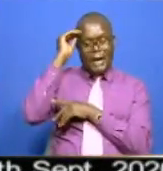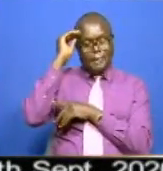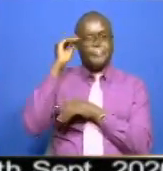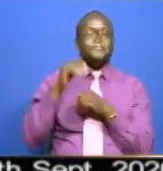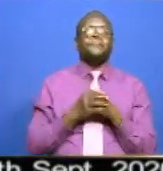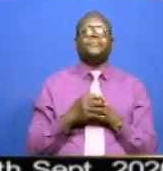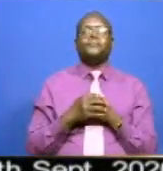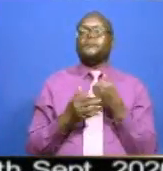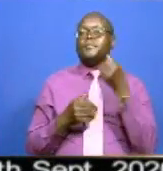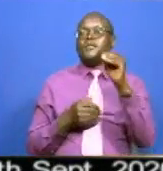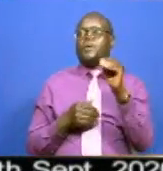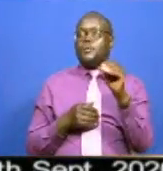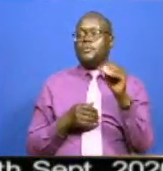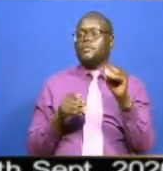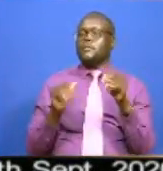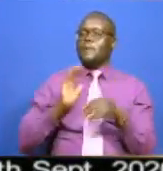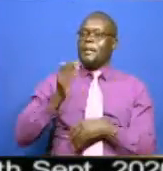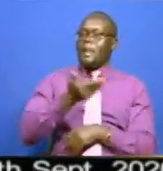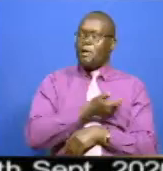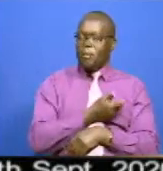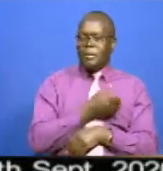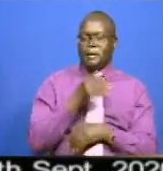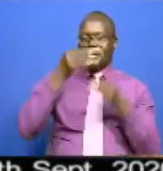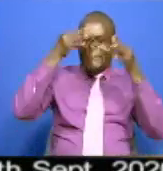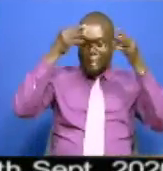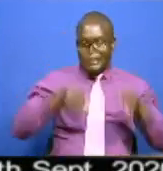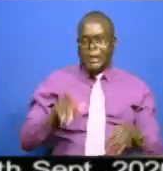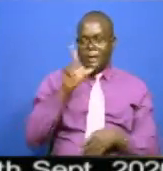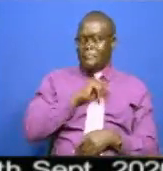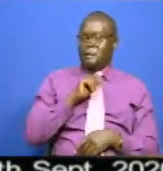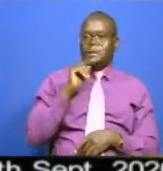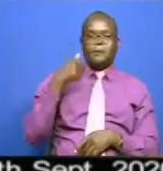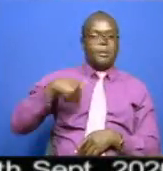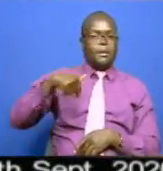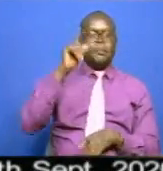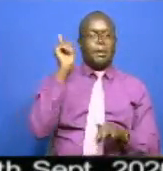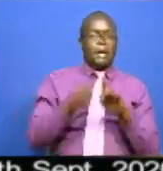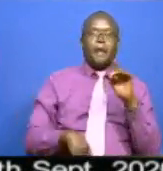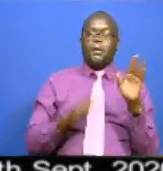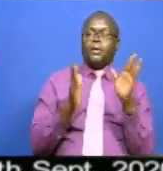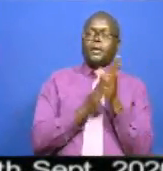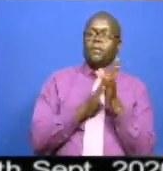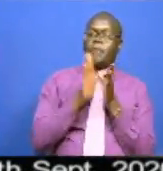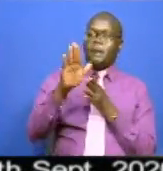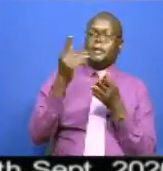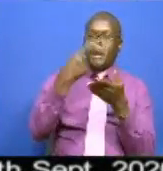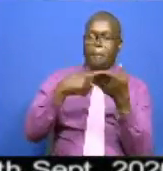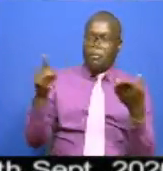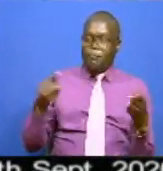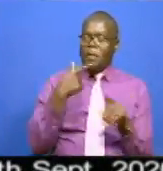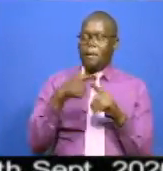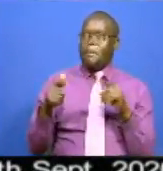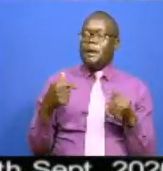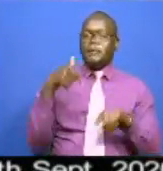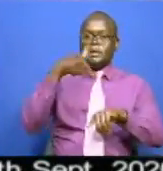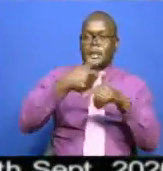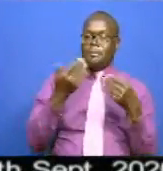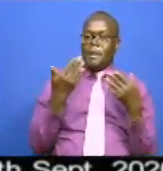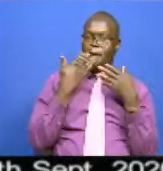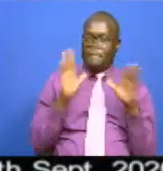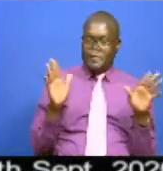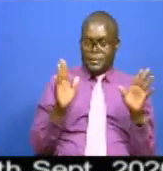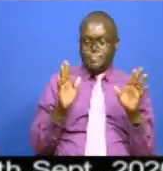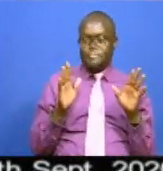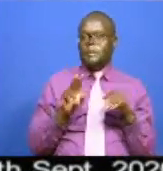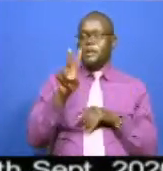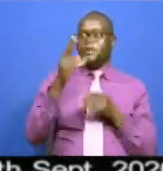unfortunately, therefore, the committee came to the conclusion that we could not recommend his approval. But as I close, Mr. Speaker,